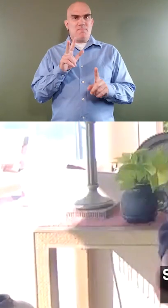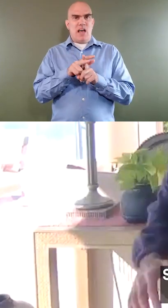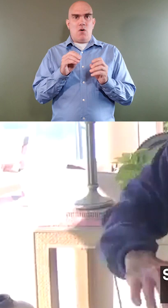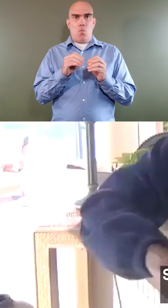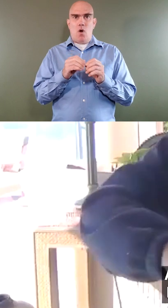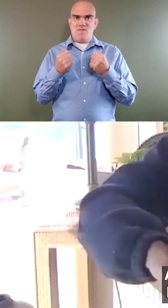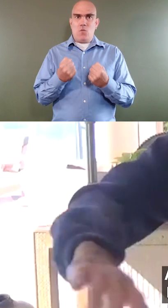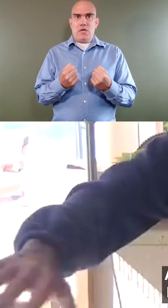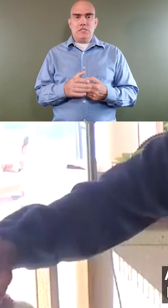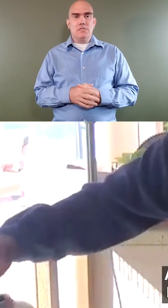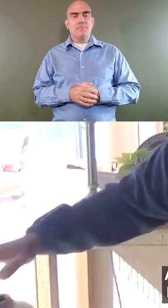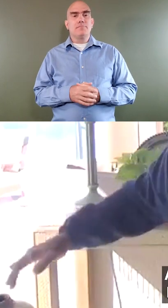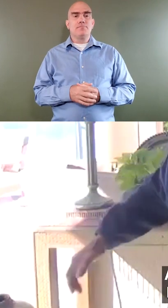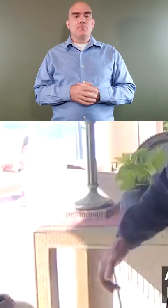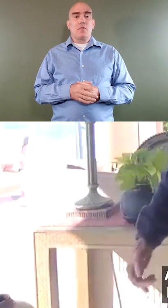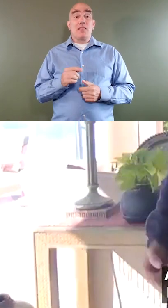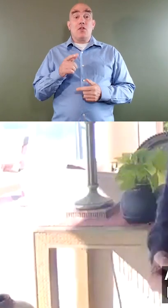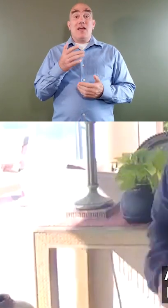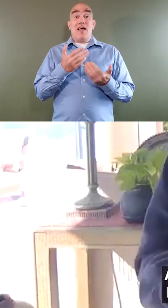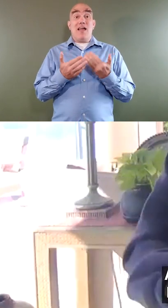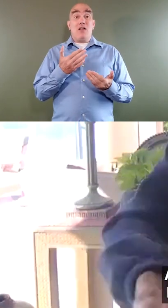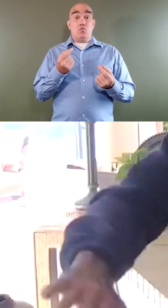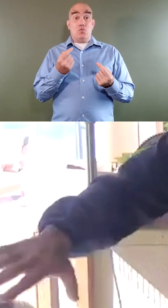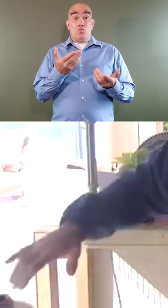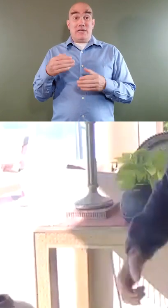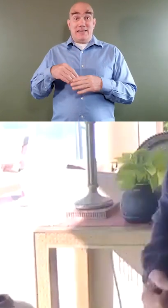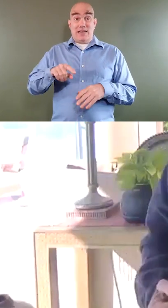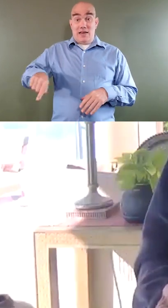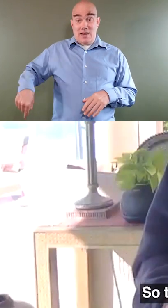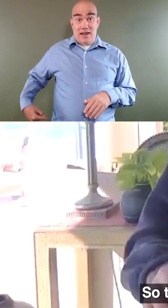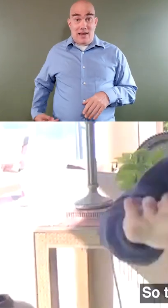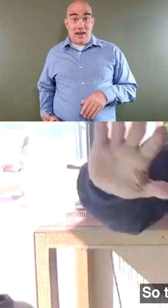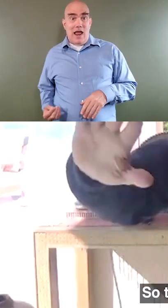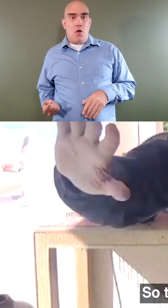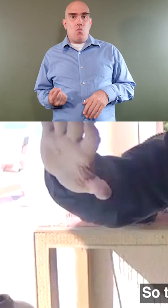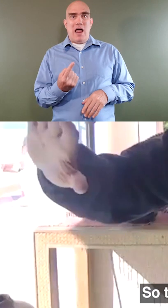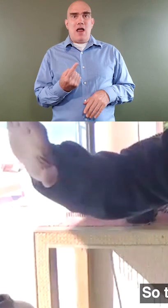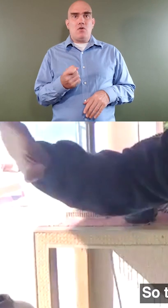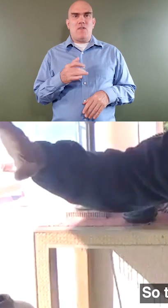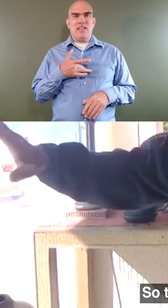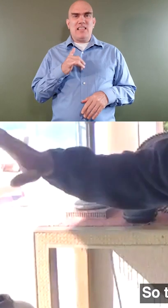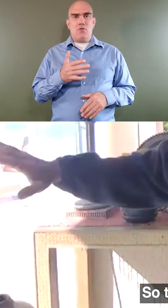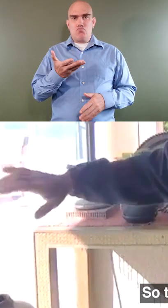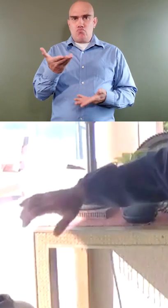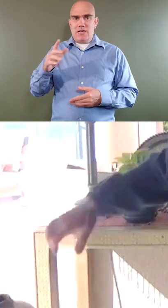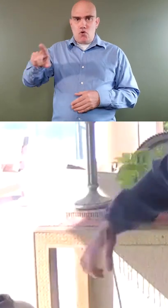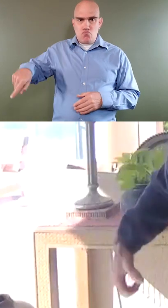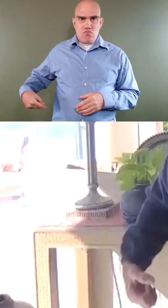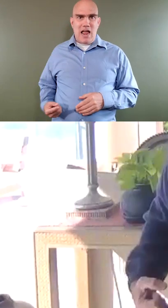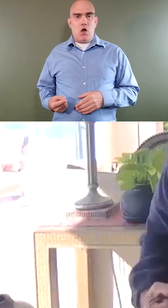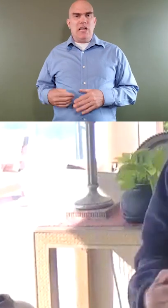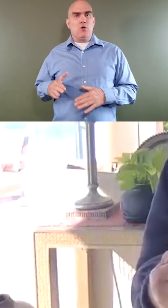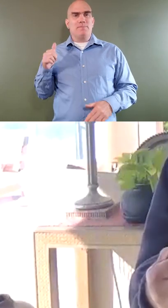force, and then you're bringing this hand in around and through. So this feeling is bringing it around in